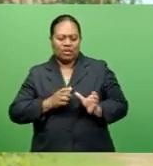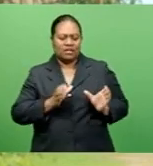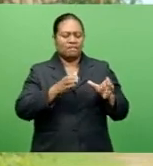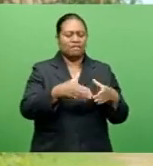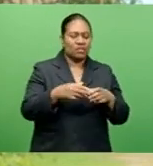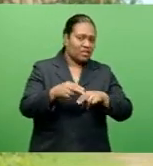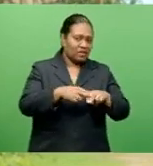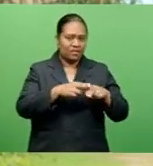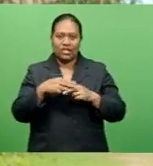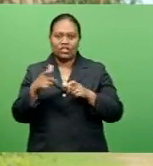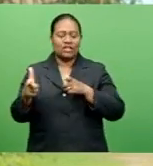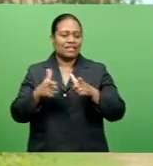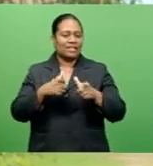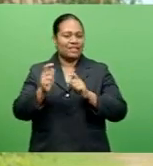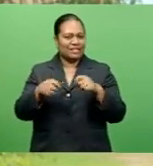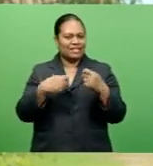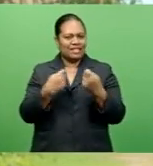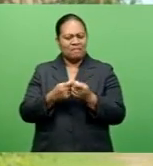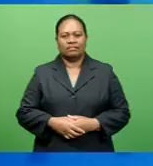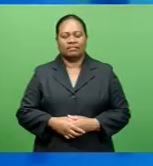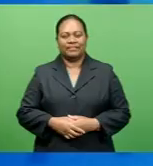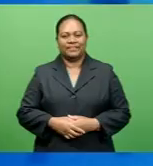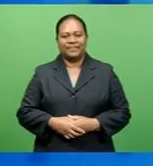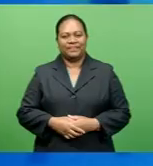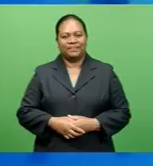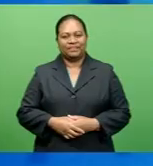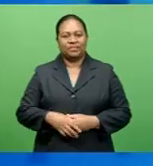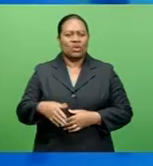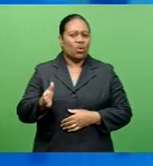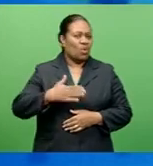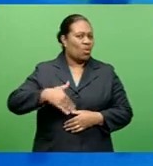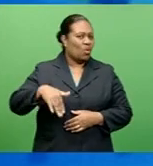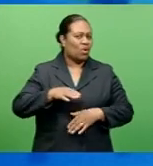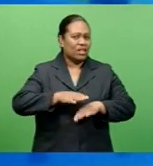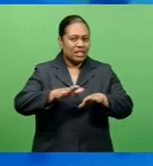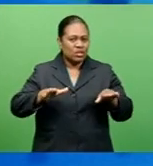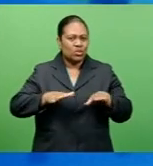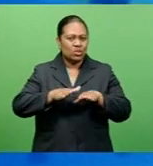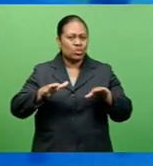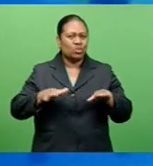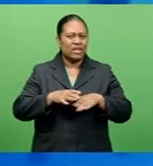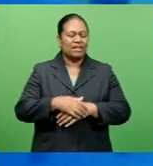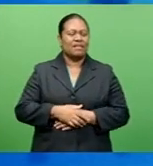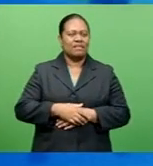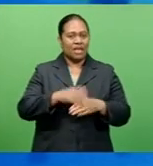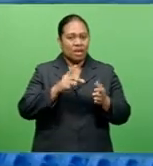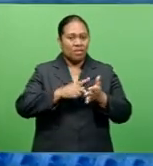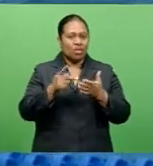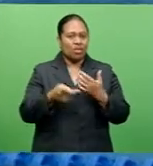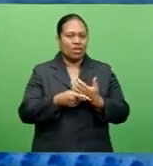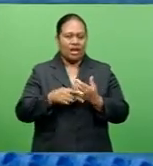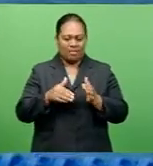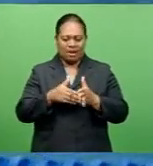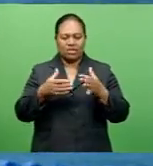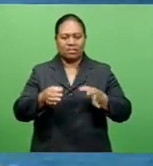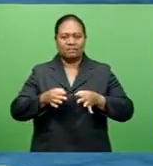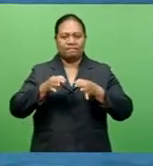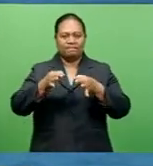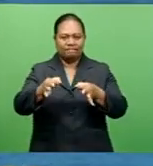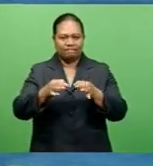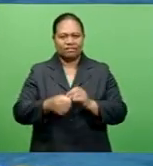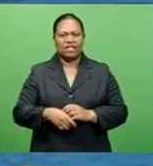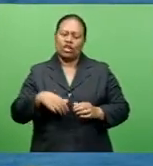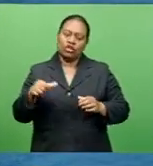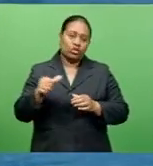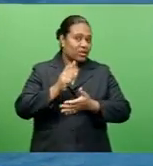well-known teams is the only chance for us to do that. The swimming long course Grand Prix has been postponed. The competition was scheduled to